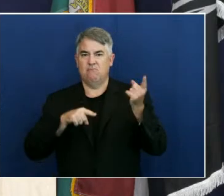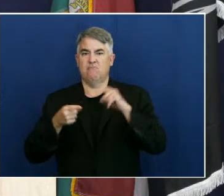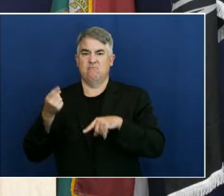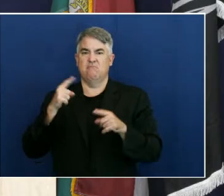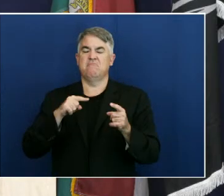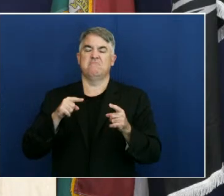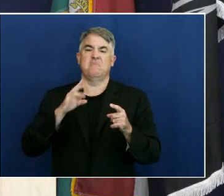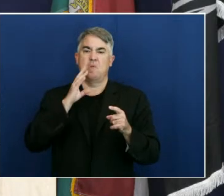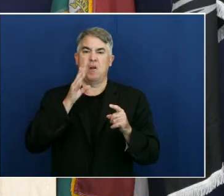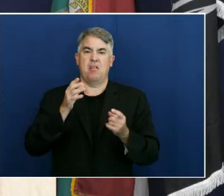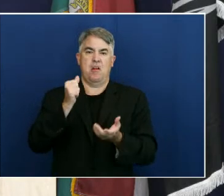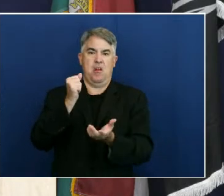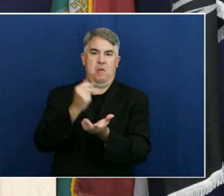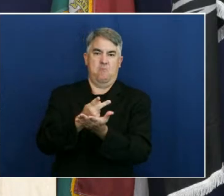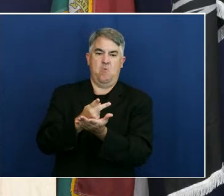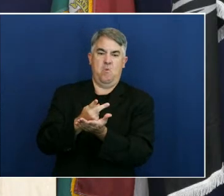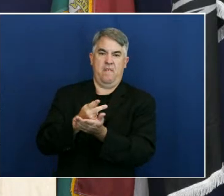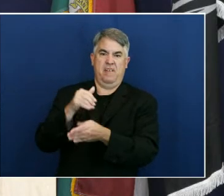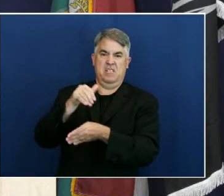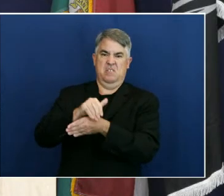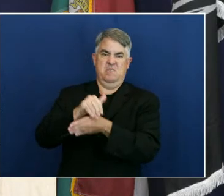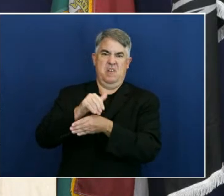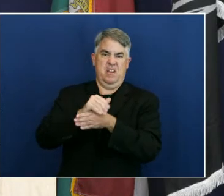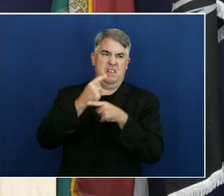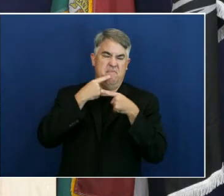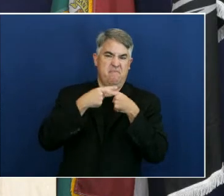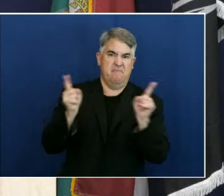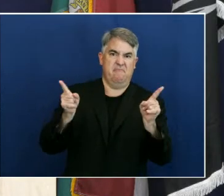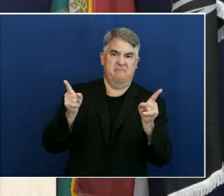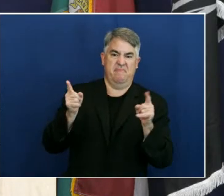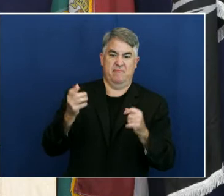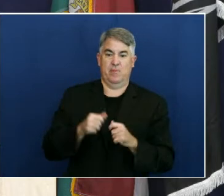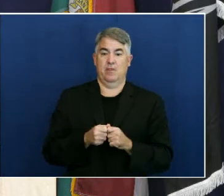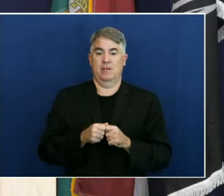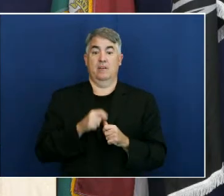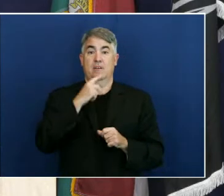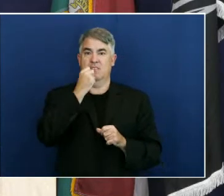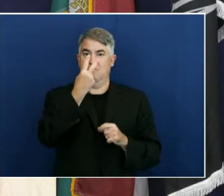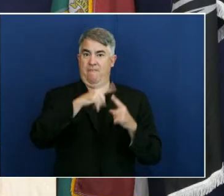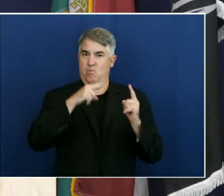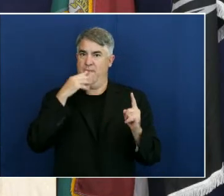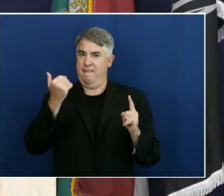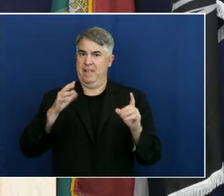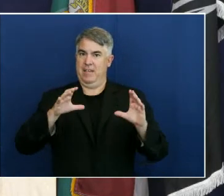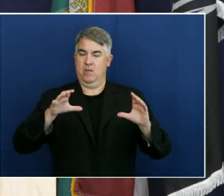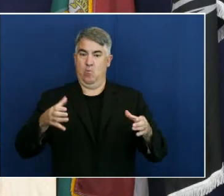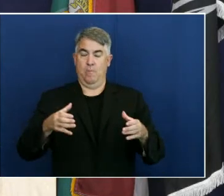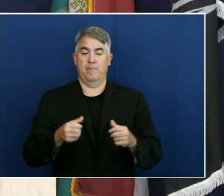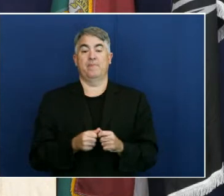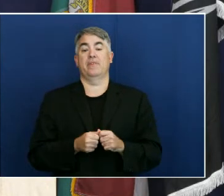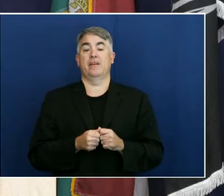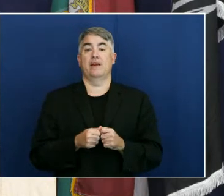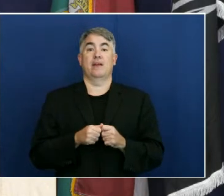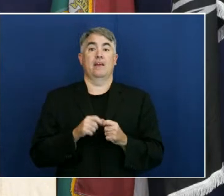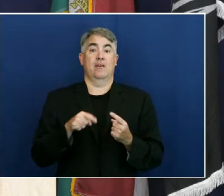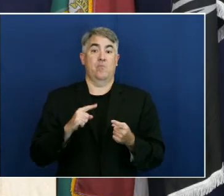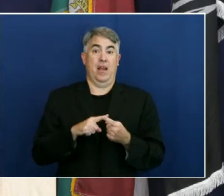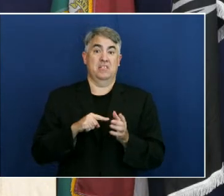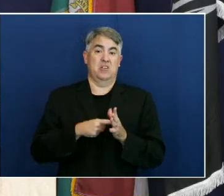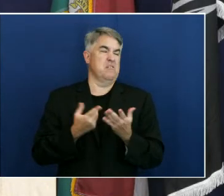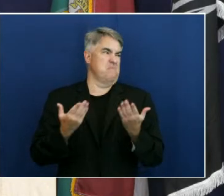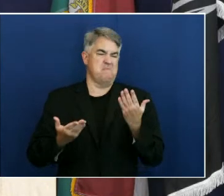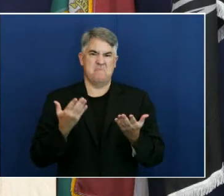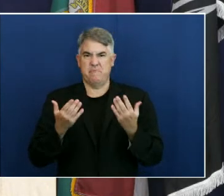that would authorize a vaccine for 12 to 15-year-olds beginning as early as tomorrow morning. We won't officially know that